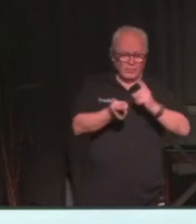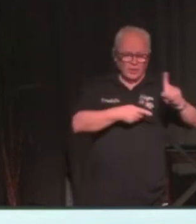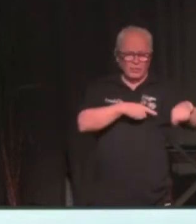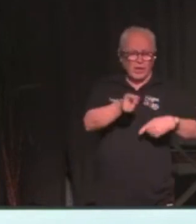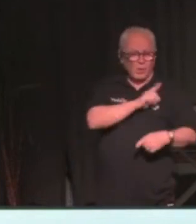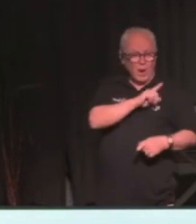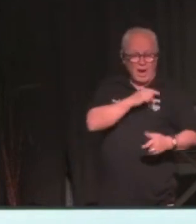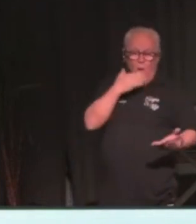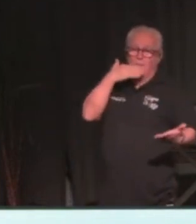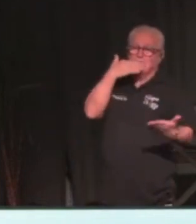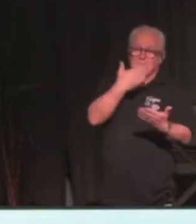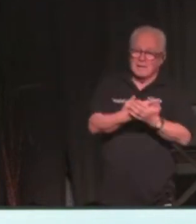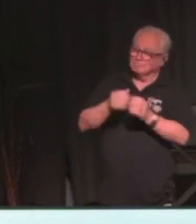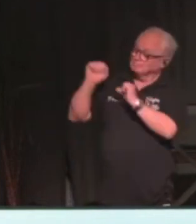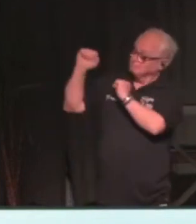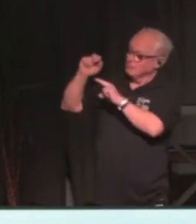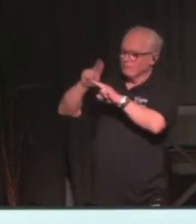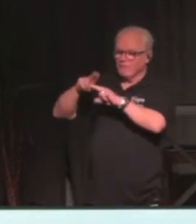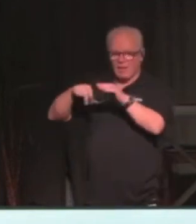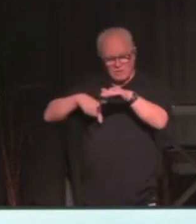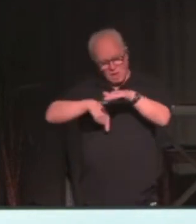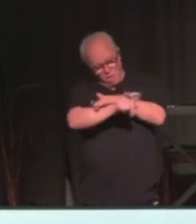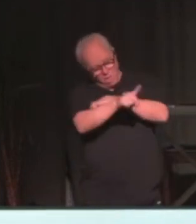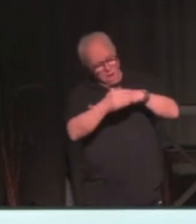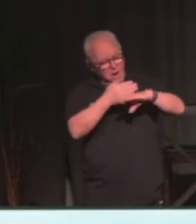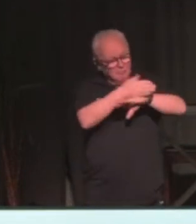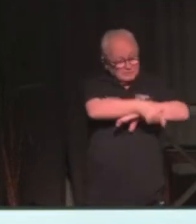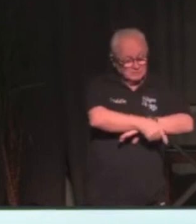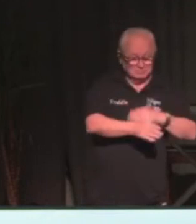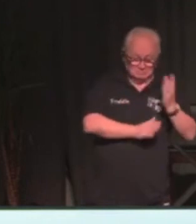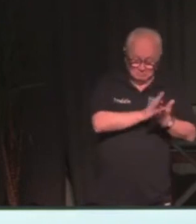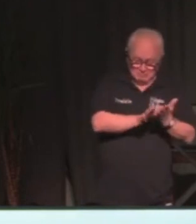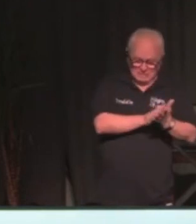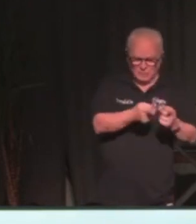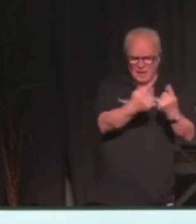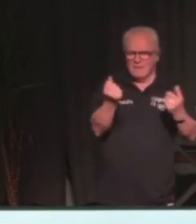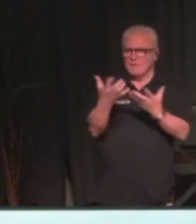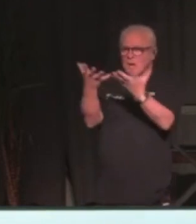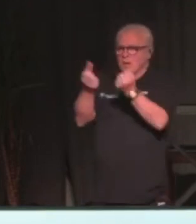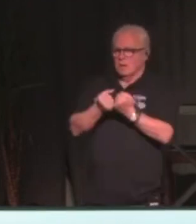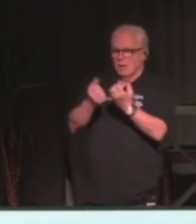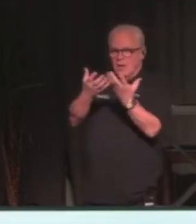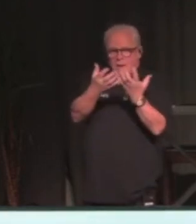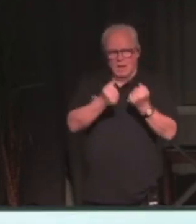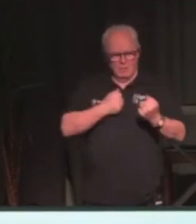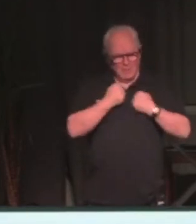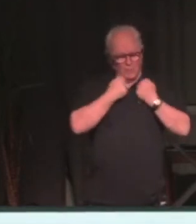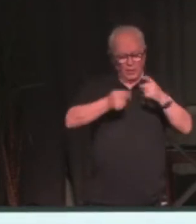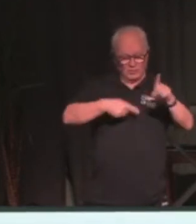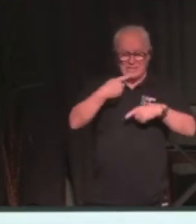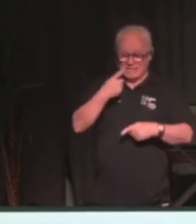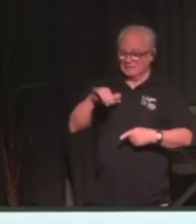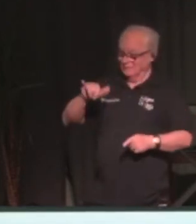in obedience to the mission. So you get and we get our authority for